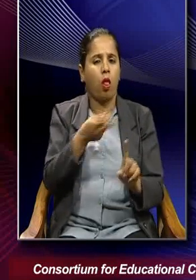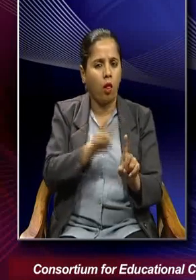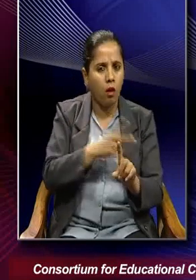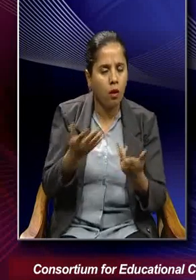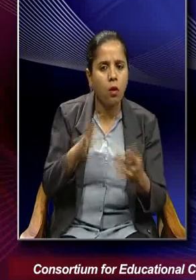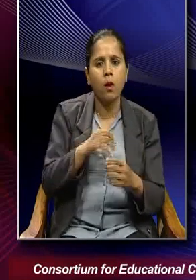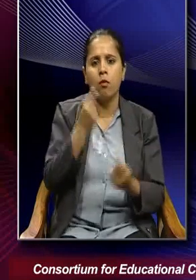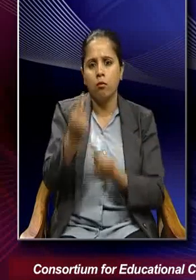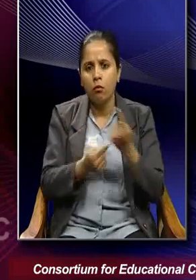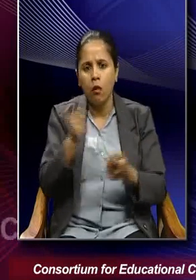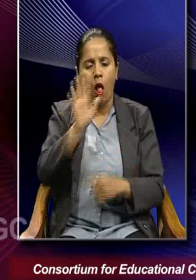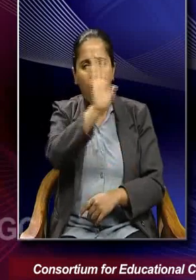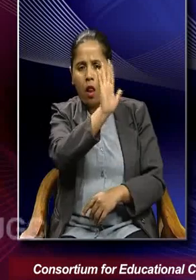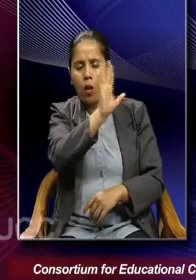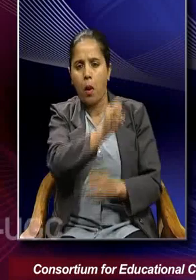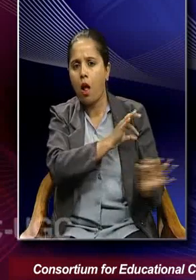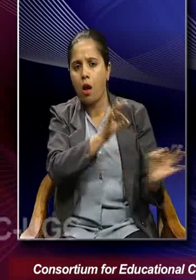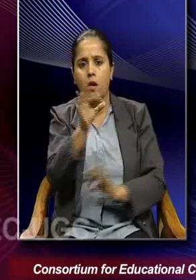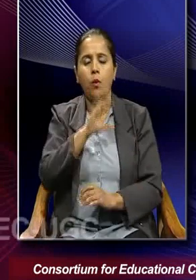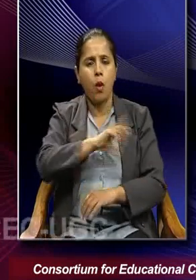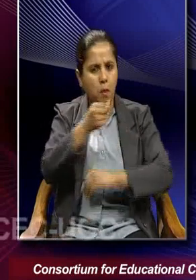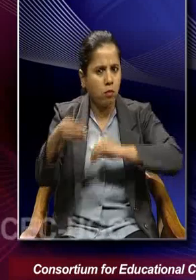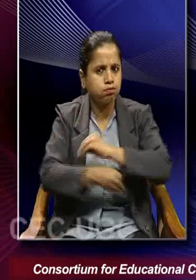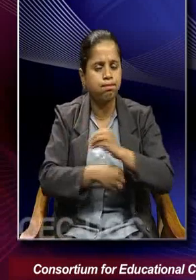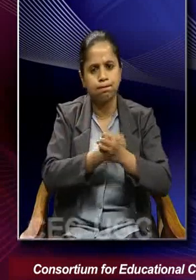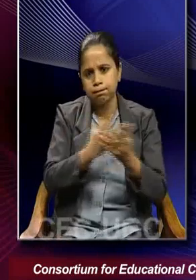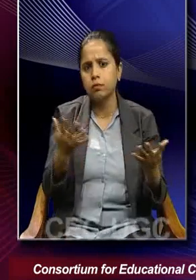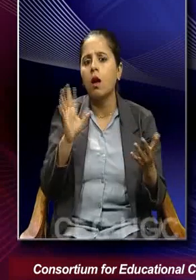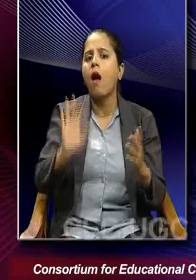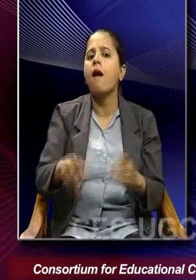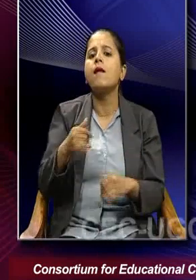bureaucratic delays and all sorts of corruption which are existent in the